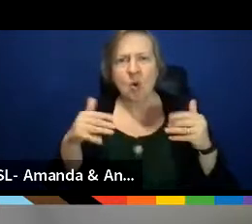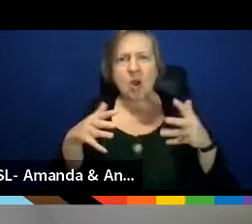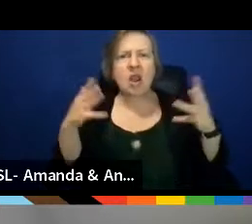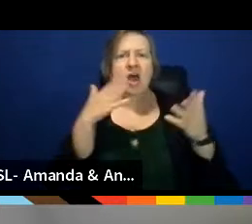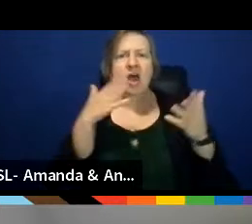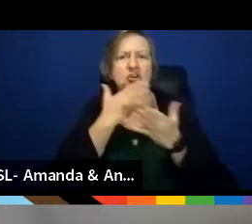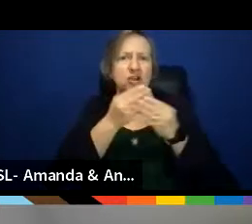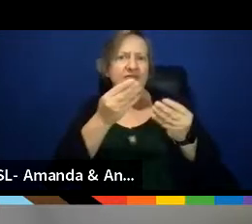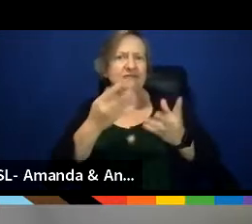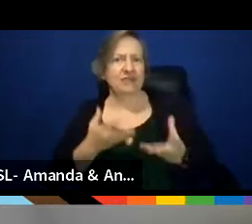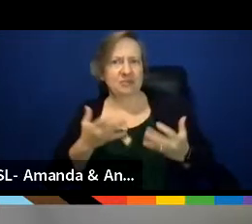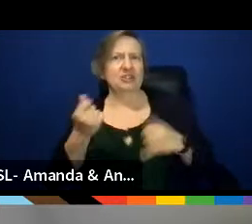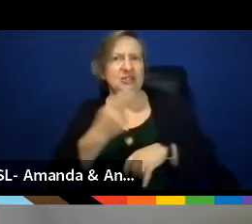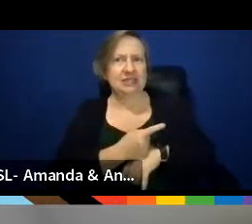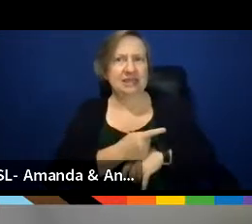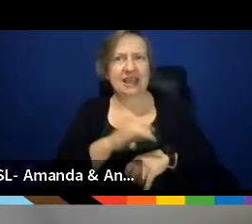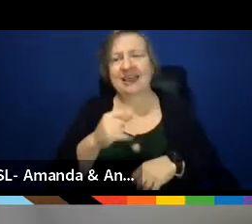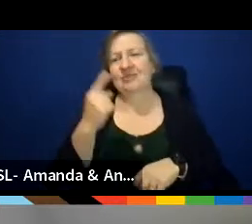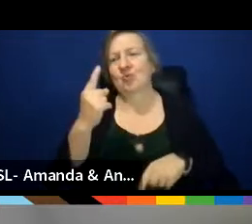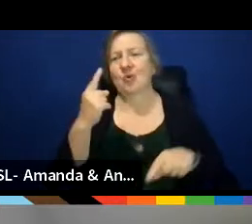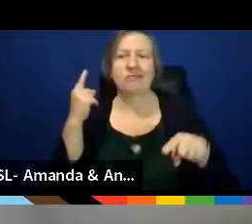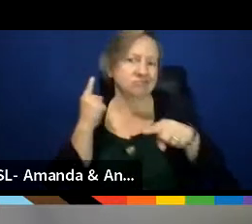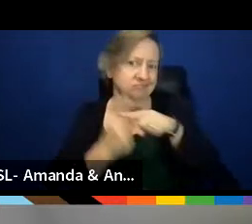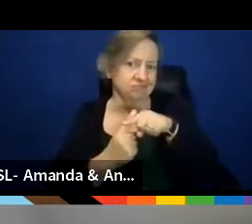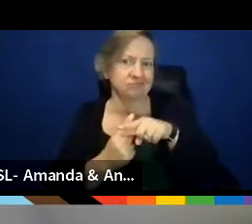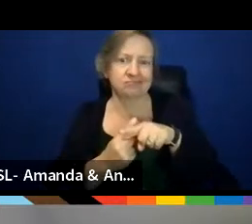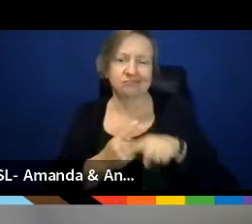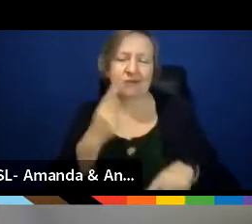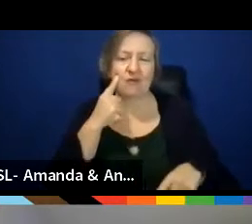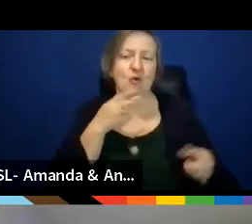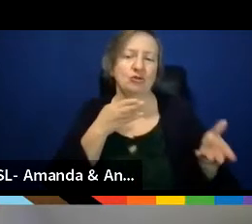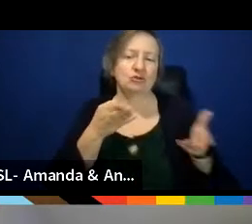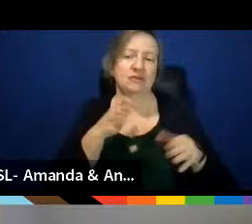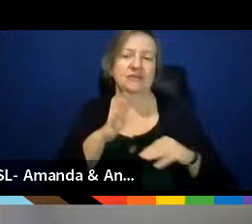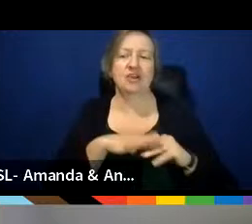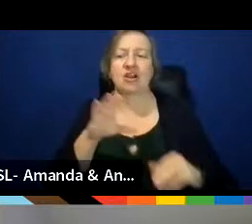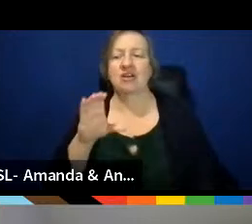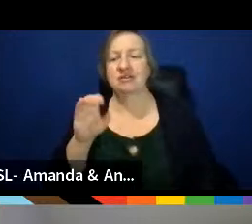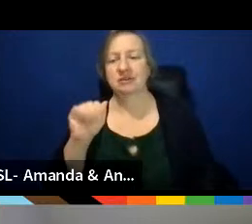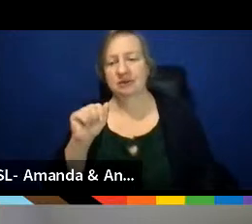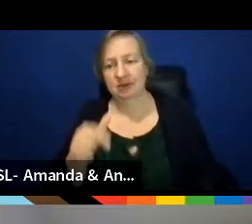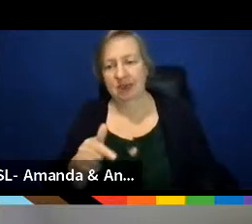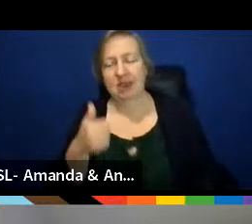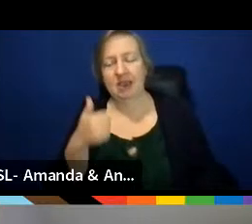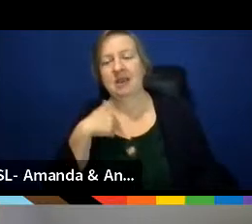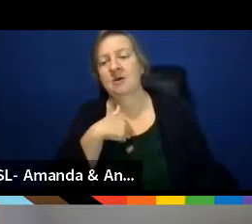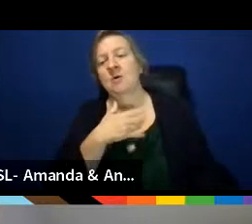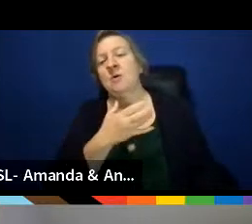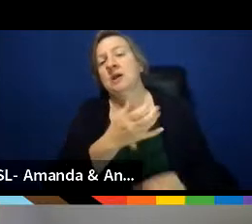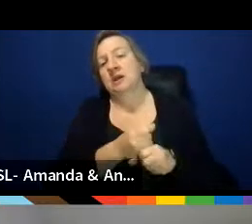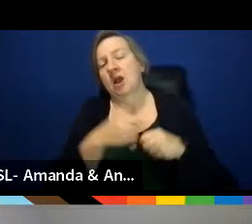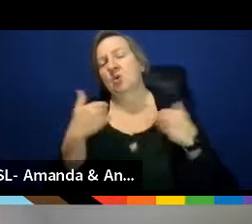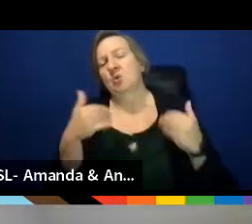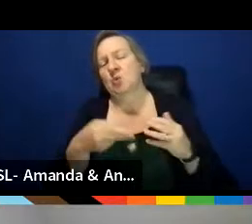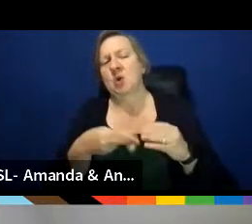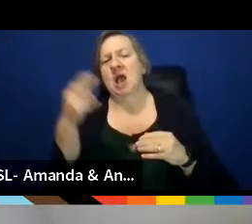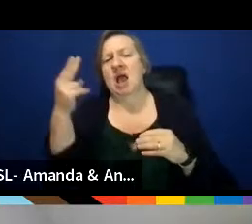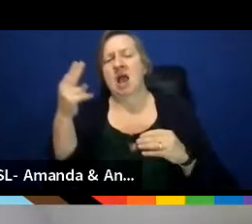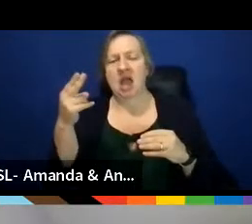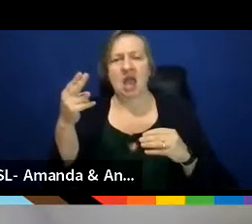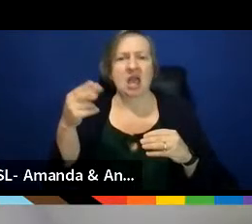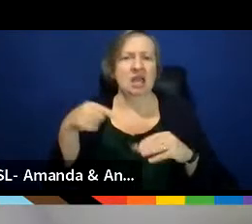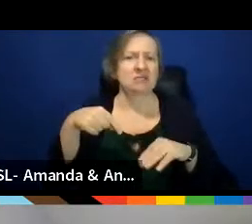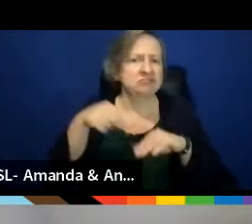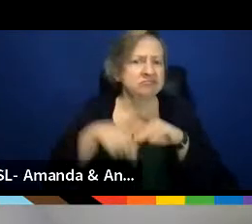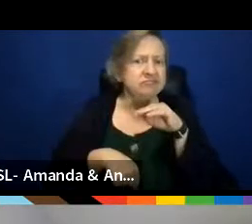good information. And that's one of the advantages of serving on CAG is we got some really high level, high